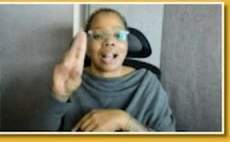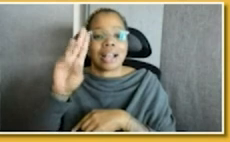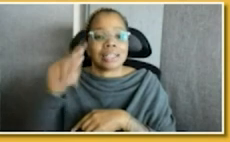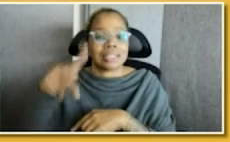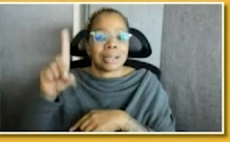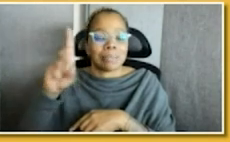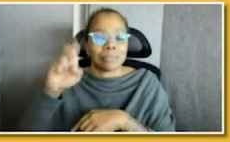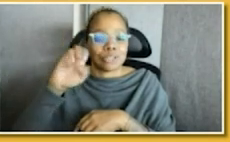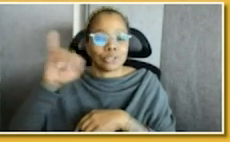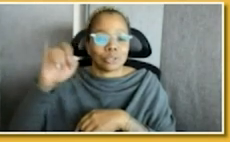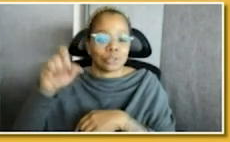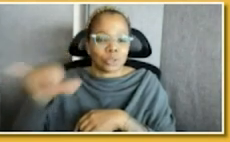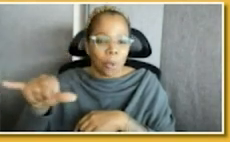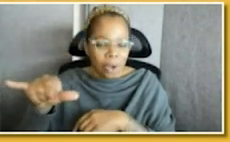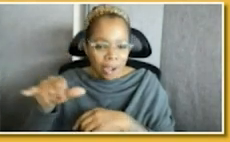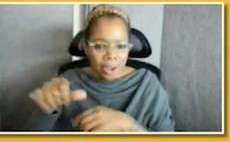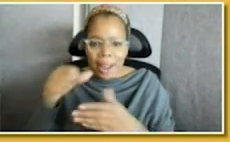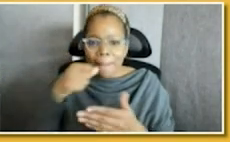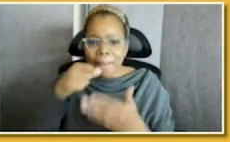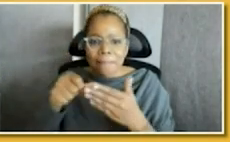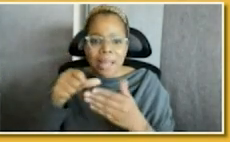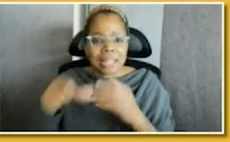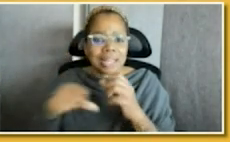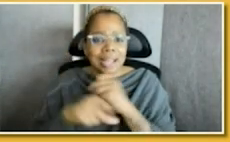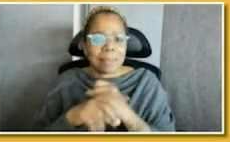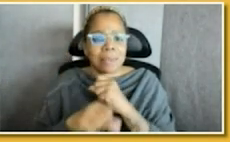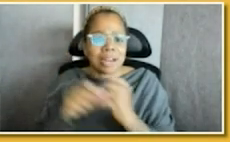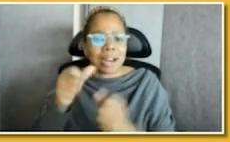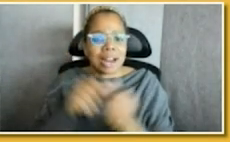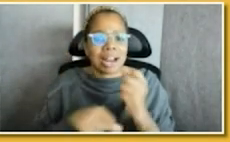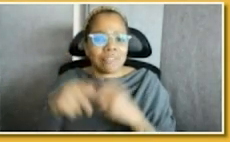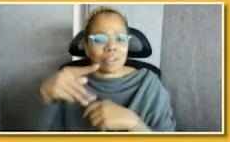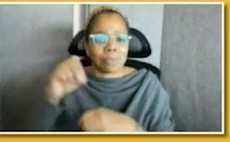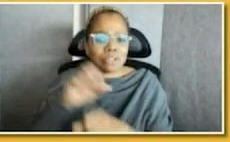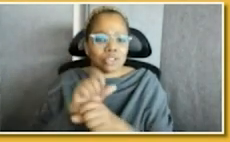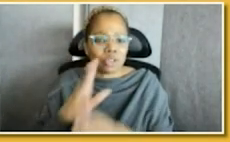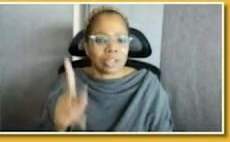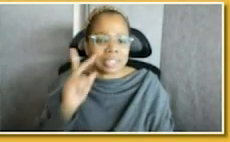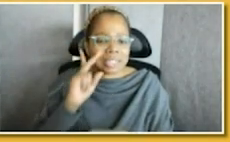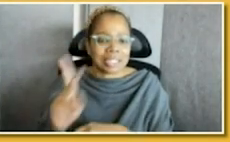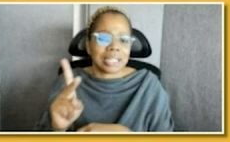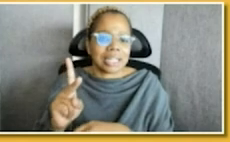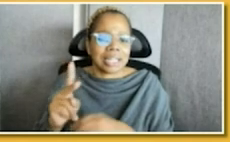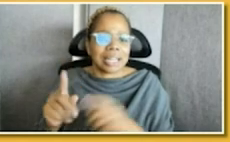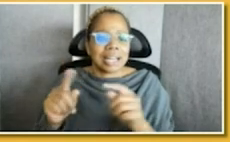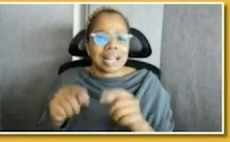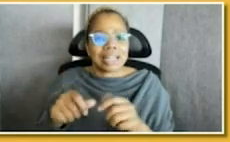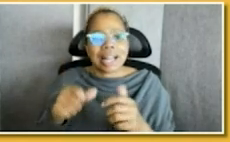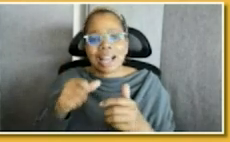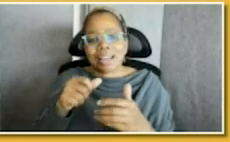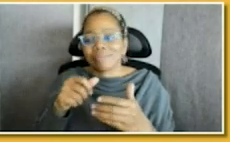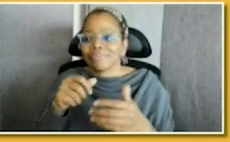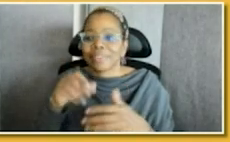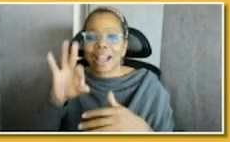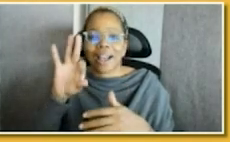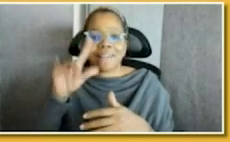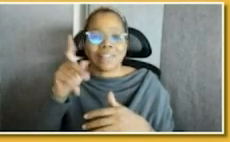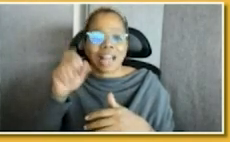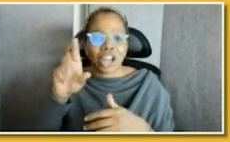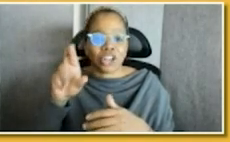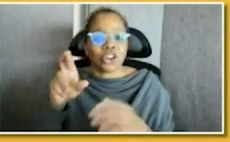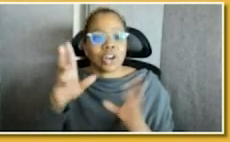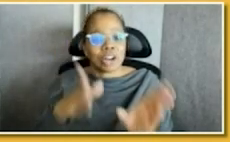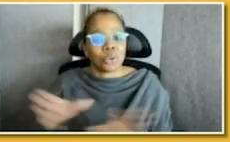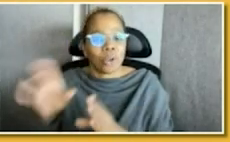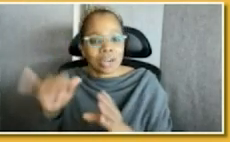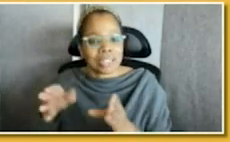mail, and, you know, every postal worker that's working that mail can see, you know, a flyer and get organized that way. You